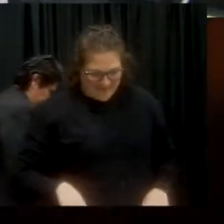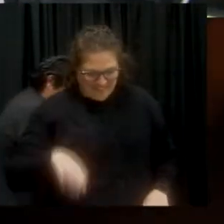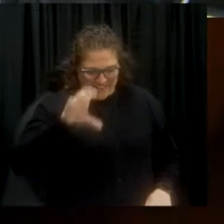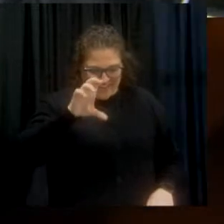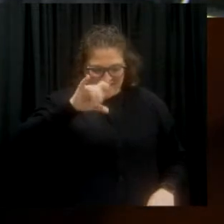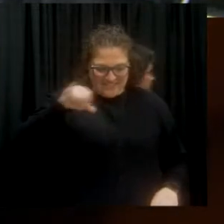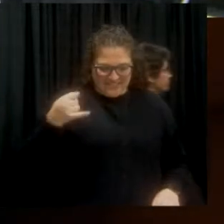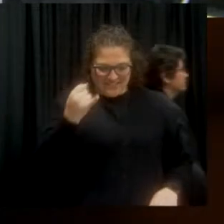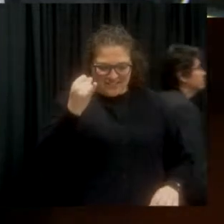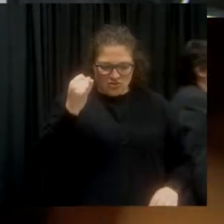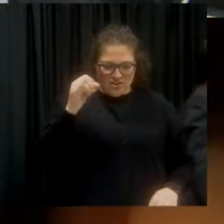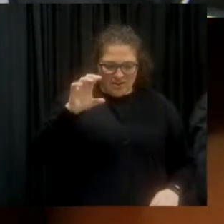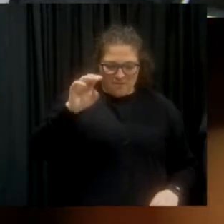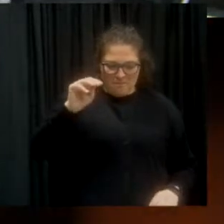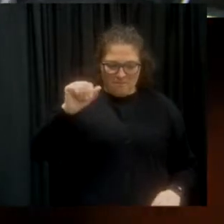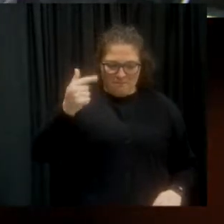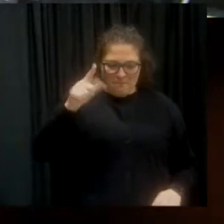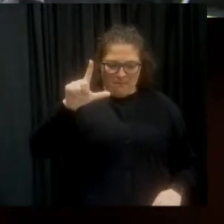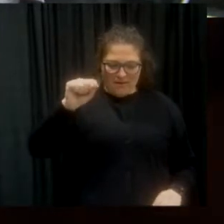CJ McDeloy,